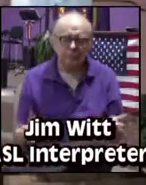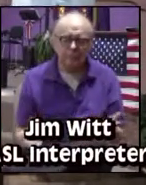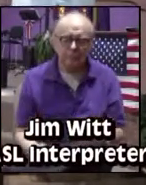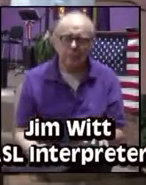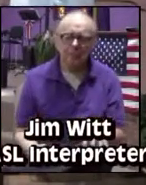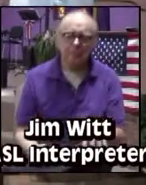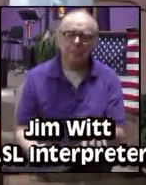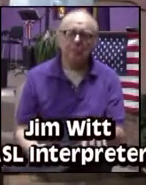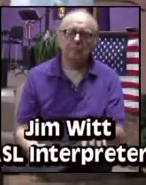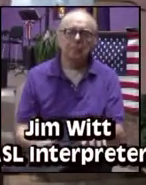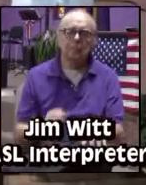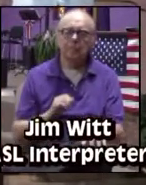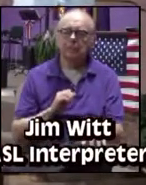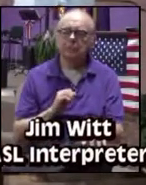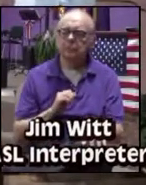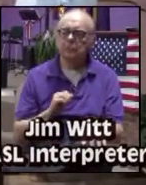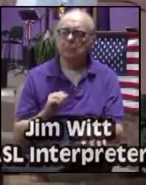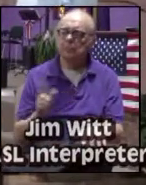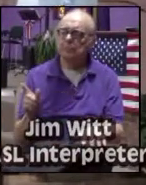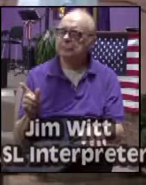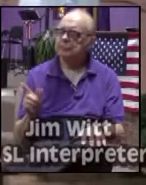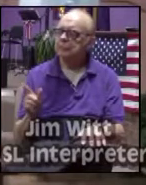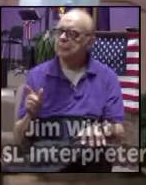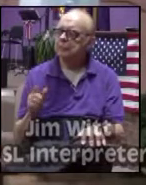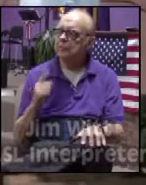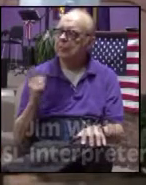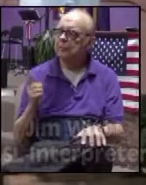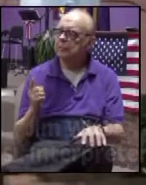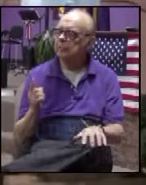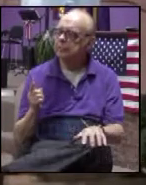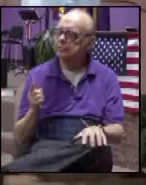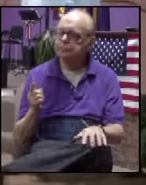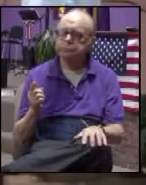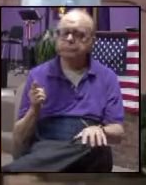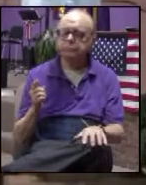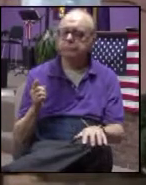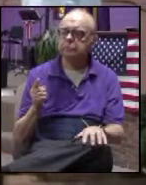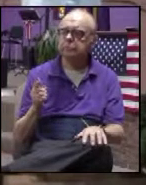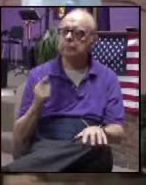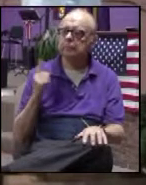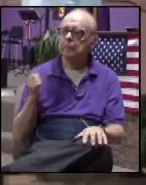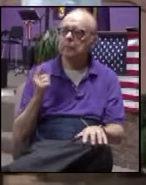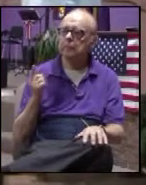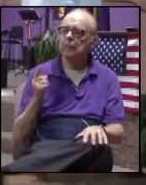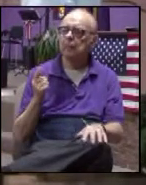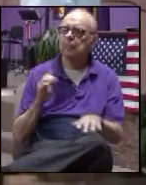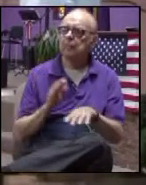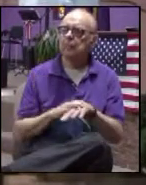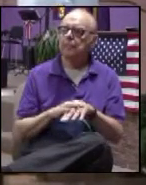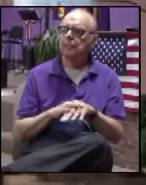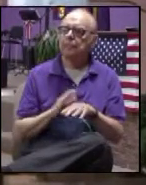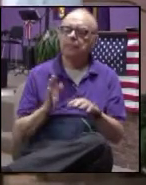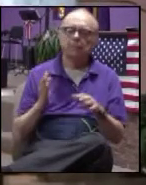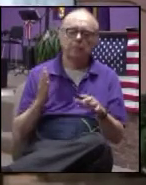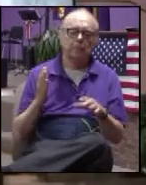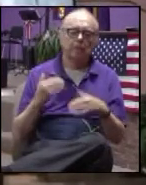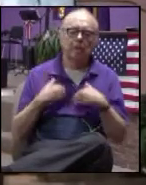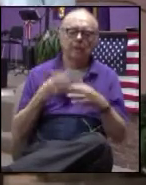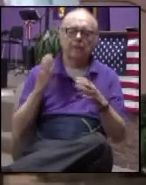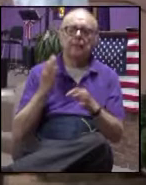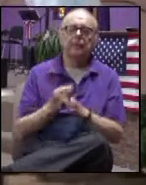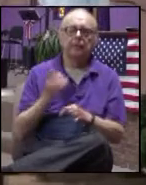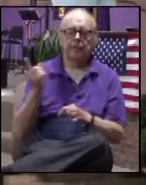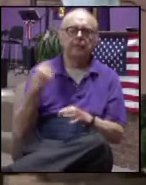faith? Well, all of it's on faith, yeah. What was it? I thought it was on having faith in Him. If you've